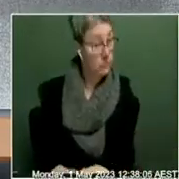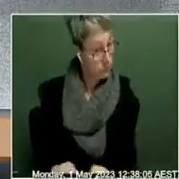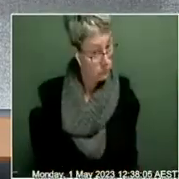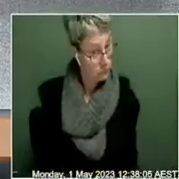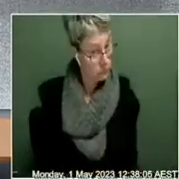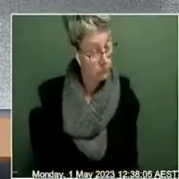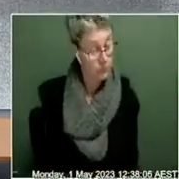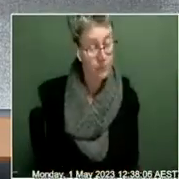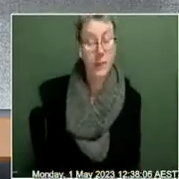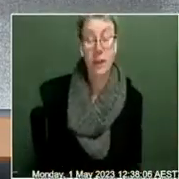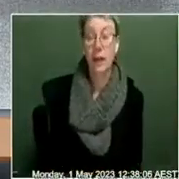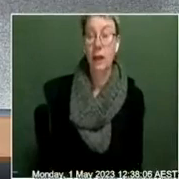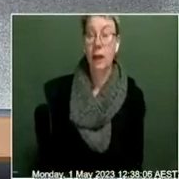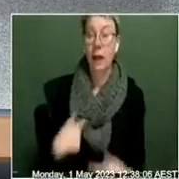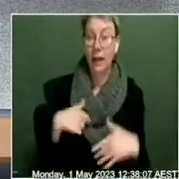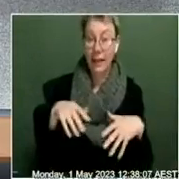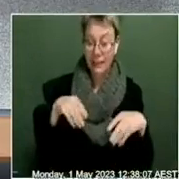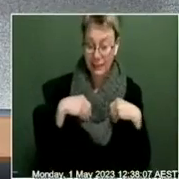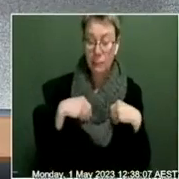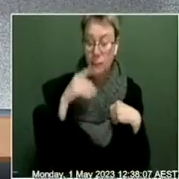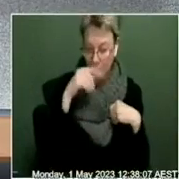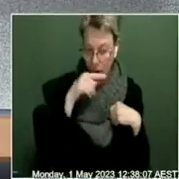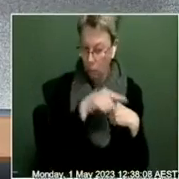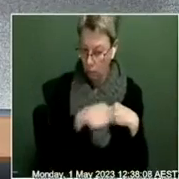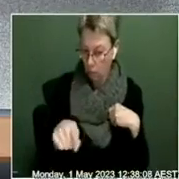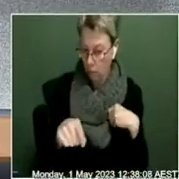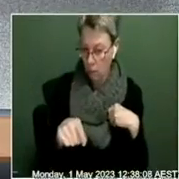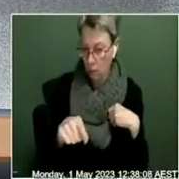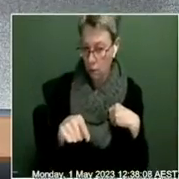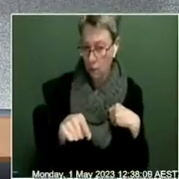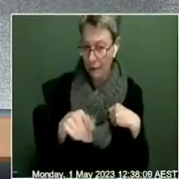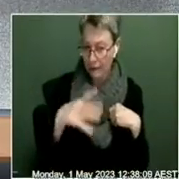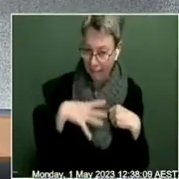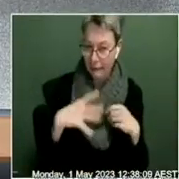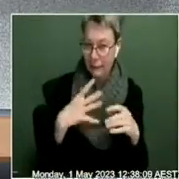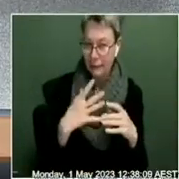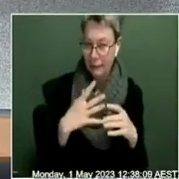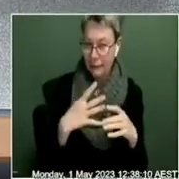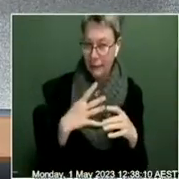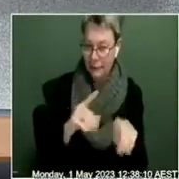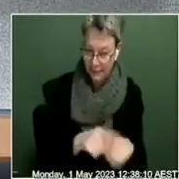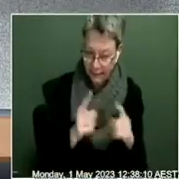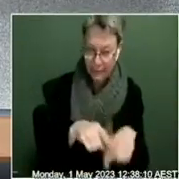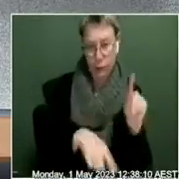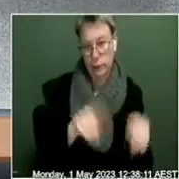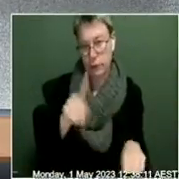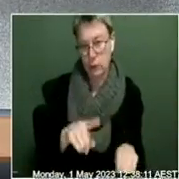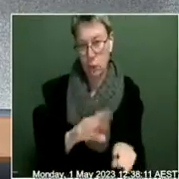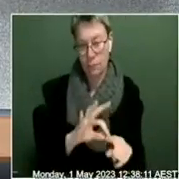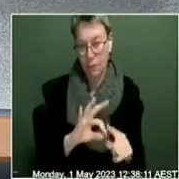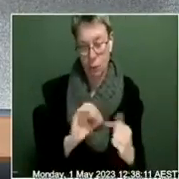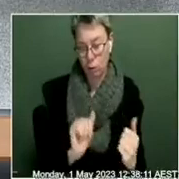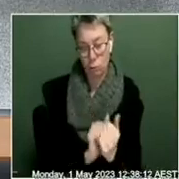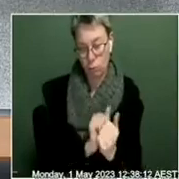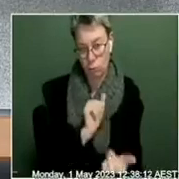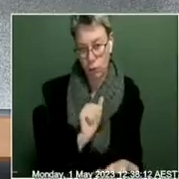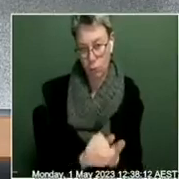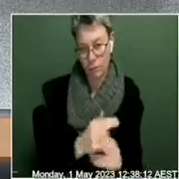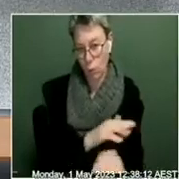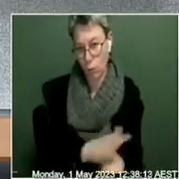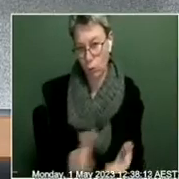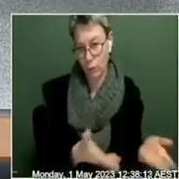in all circumstances. So yes, you agree it's not suitable? Not necessarily in all circumstances. You know